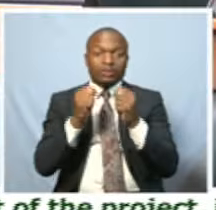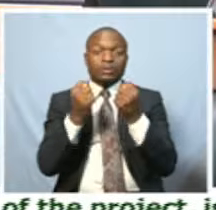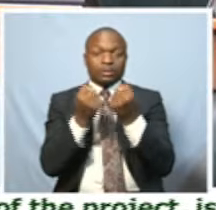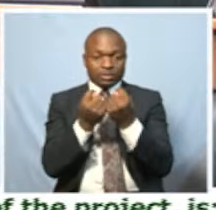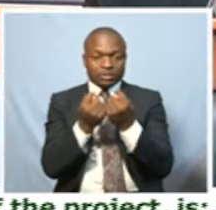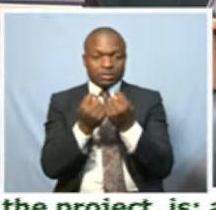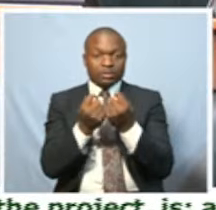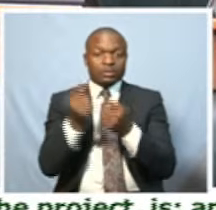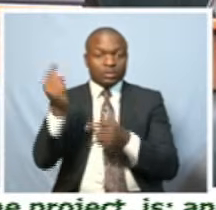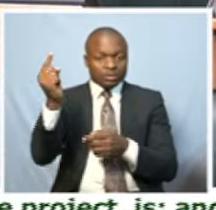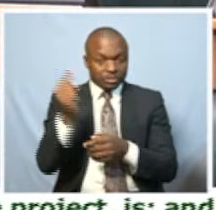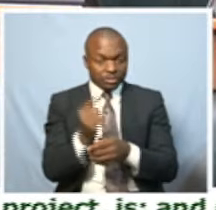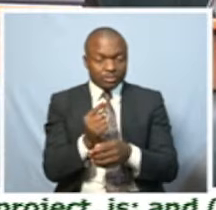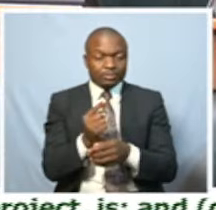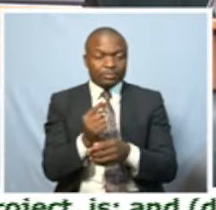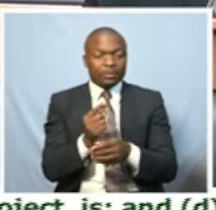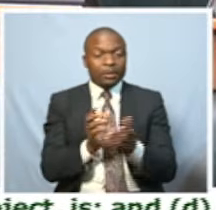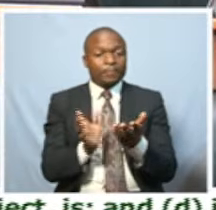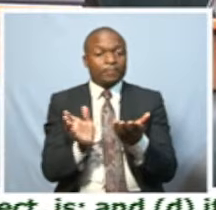on the ground and gather